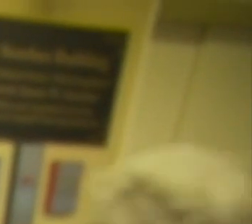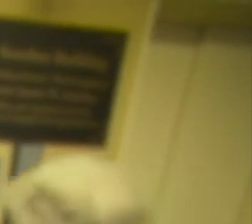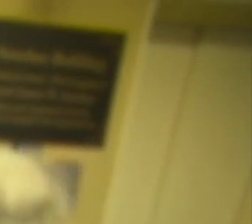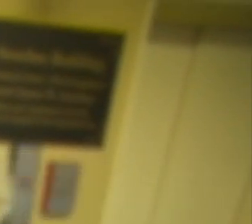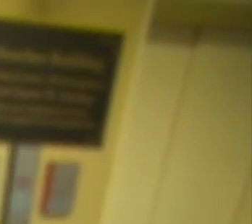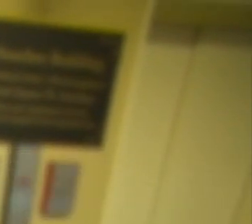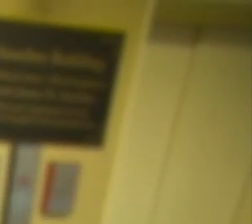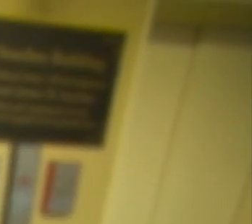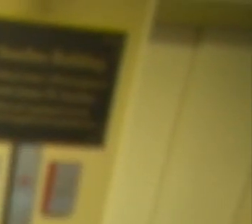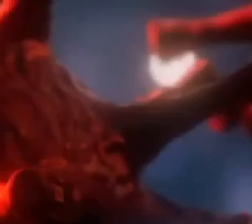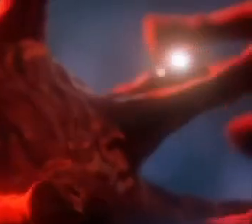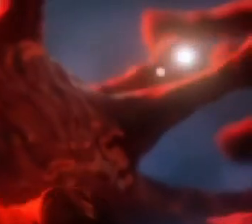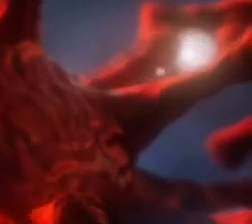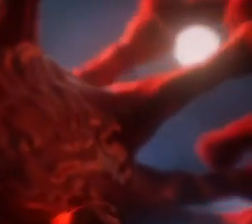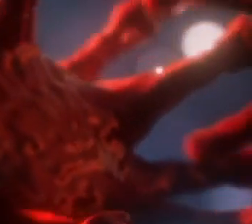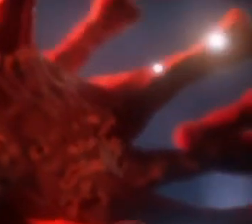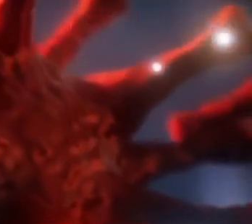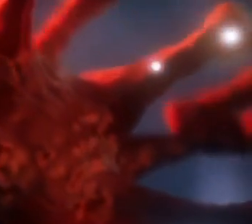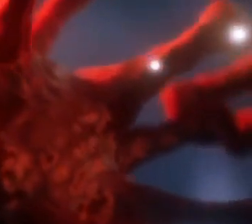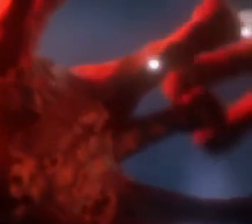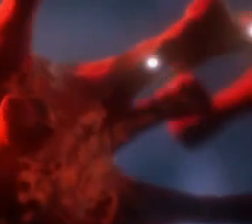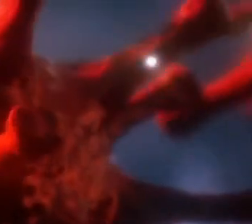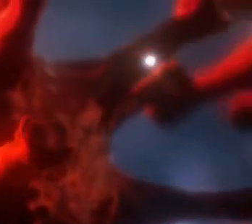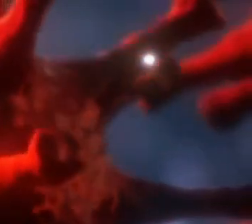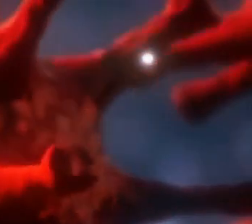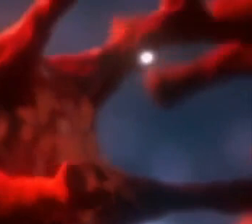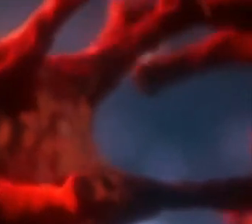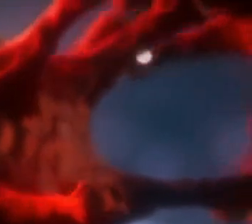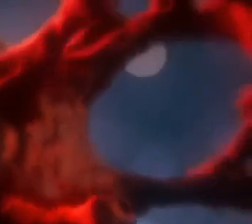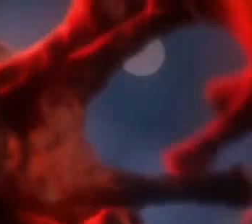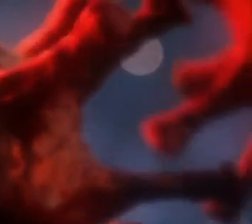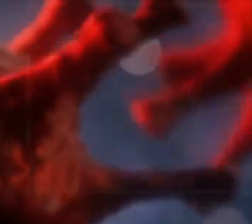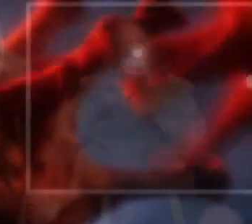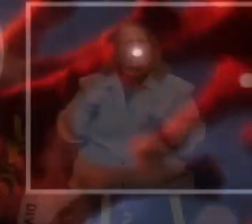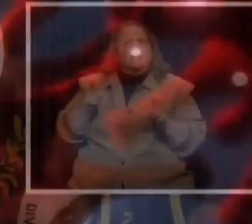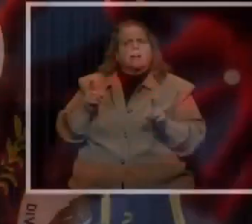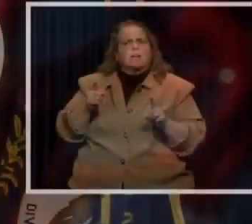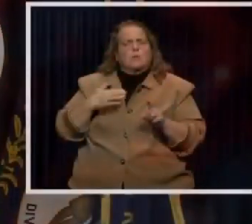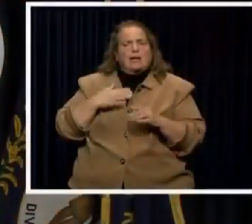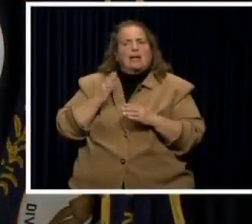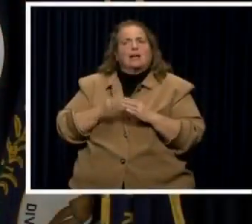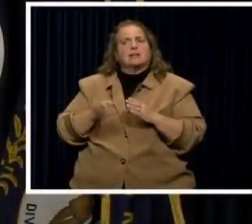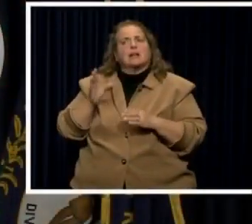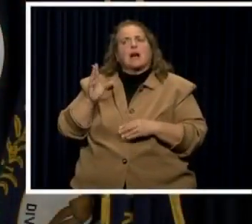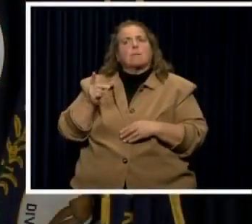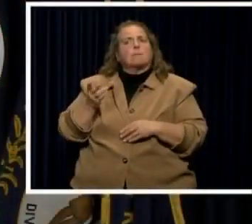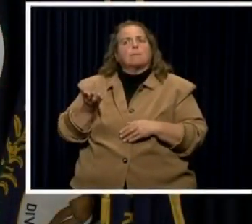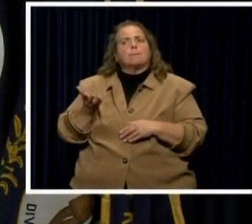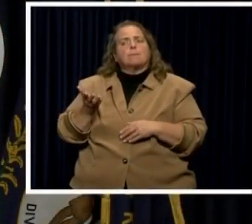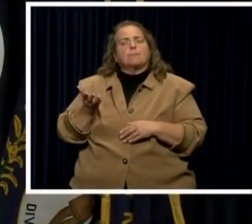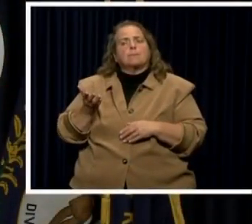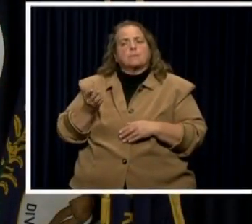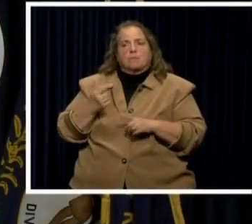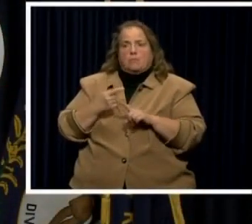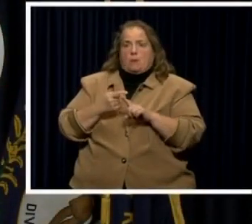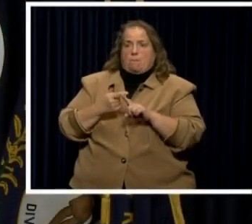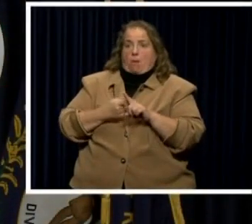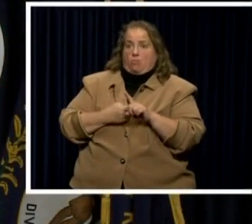That's 59% of all coronavirus-related deaths in the state. We ended up in a place where a month